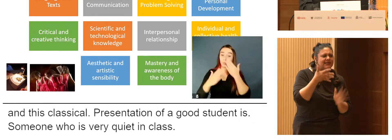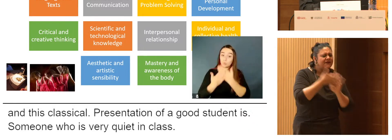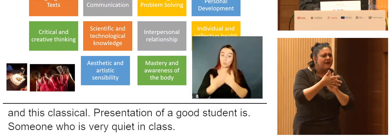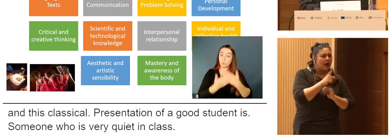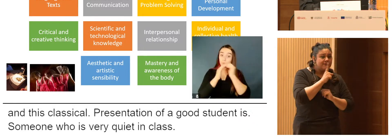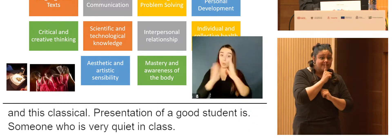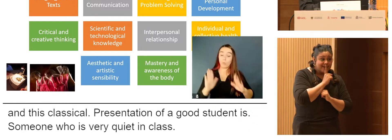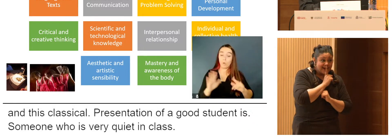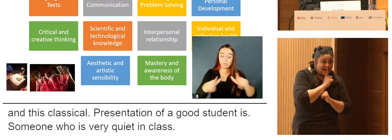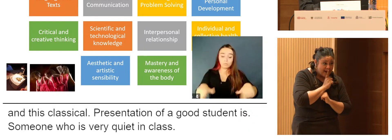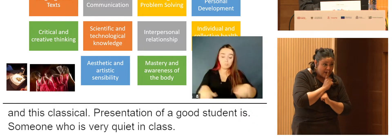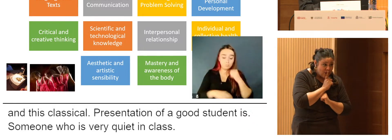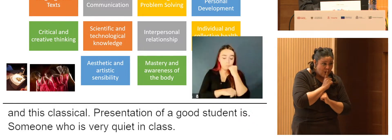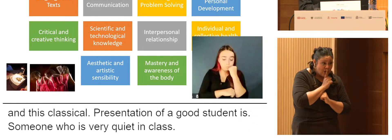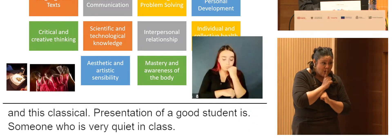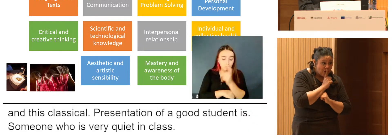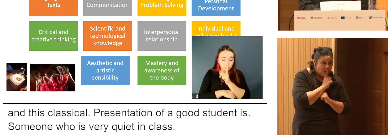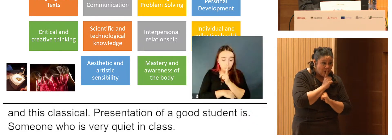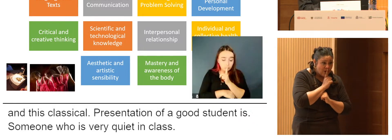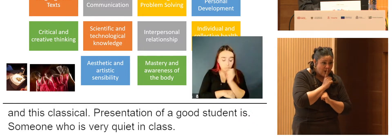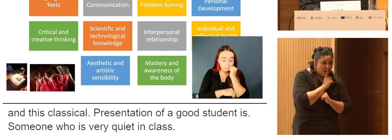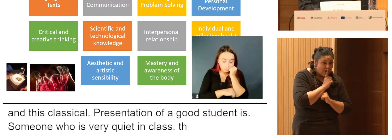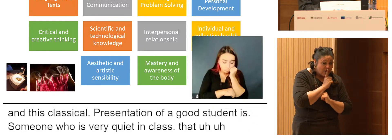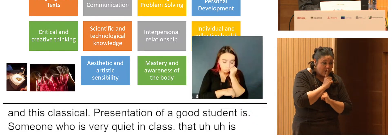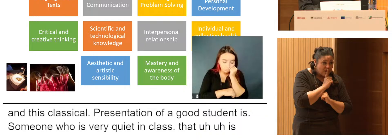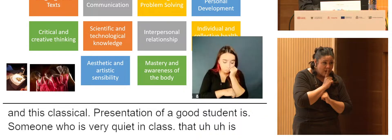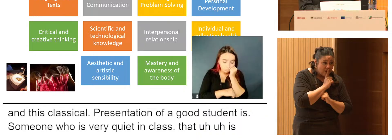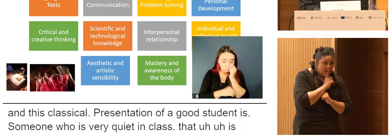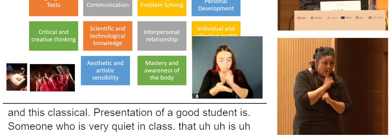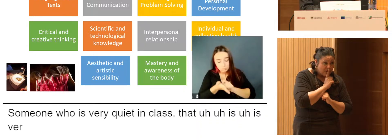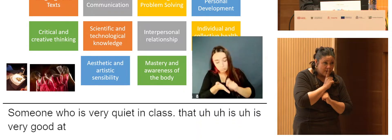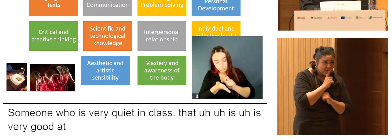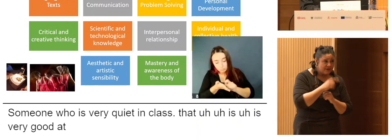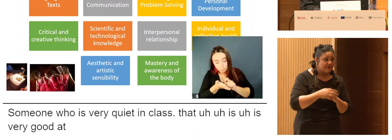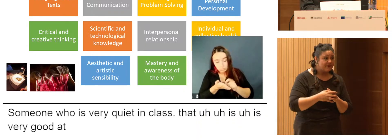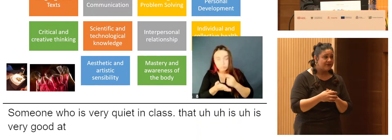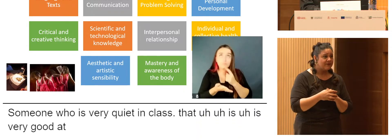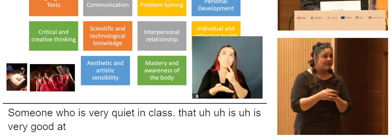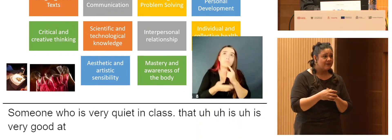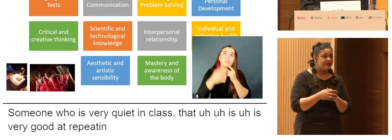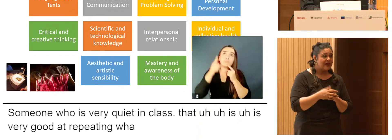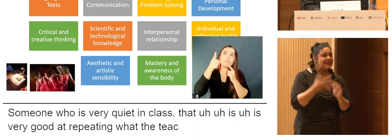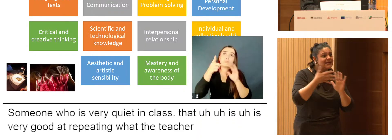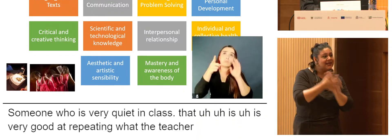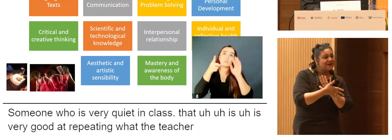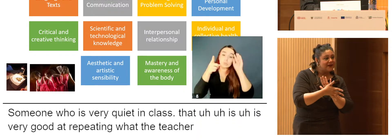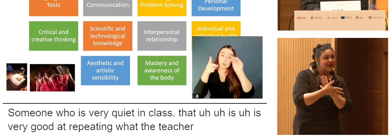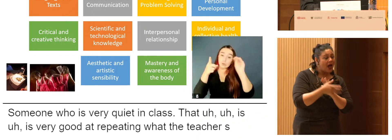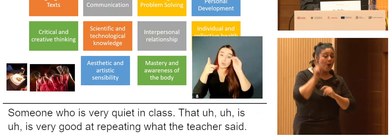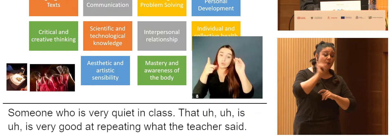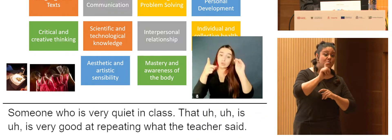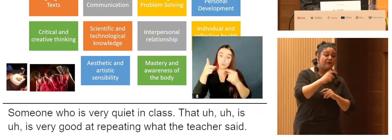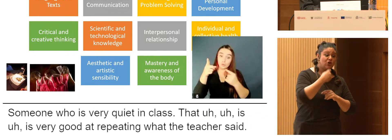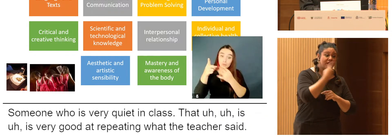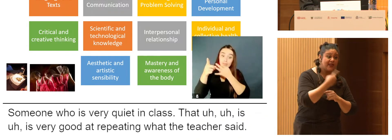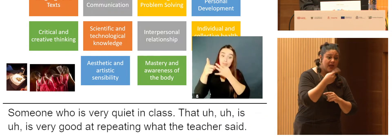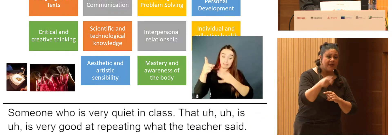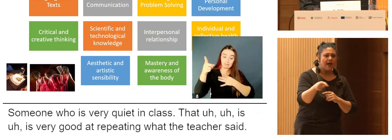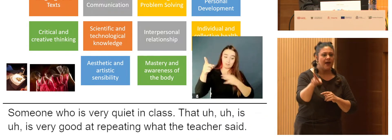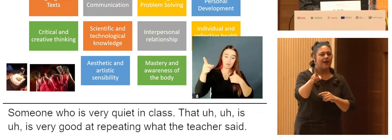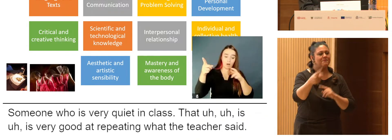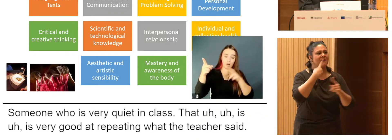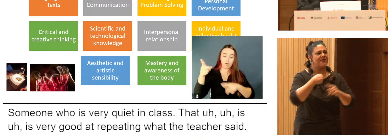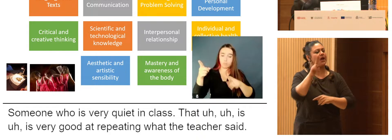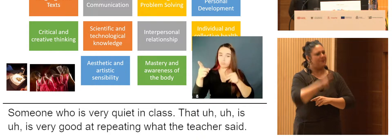that is very good at repeating what the teacher said, and is very